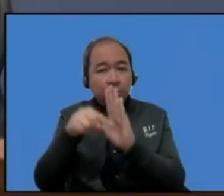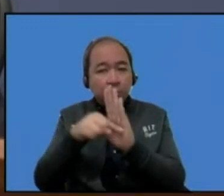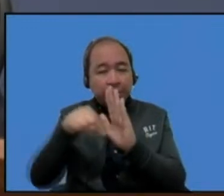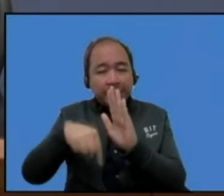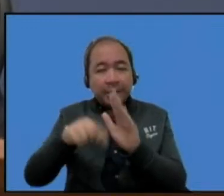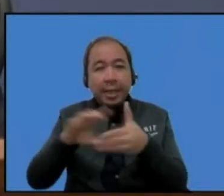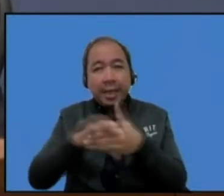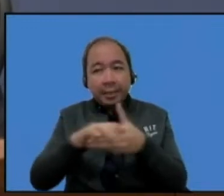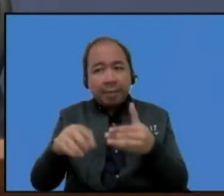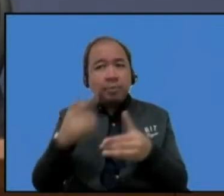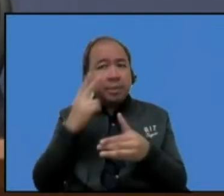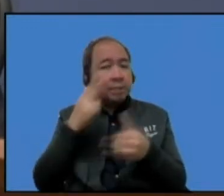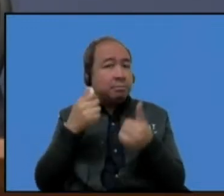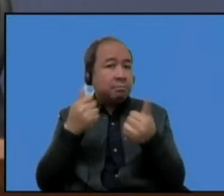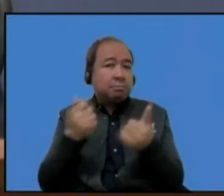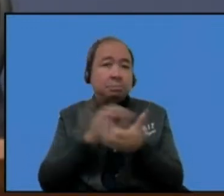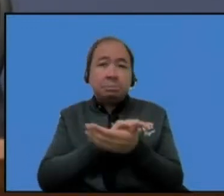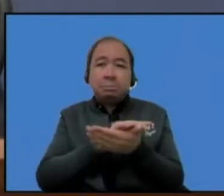them to be in order.